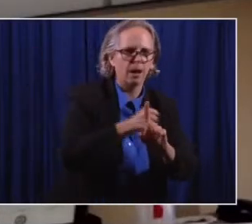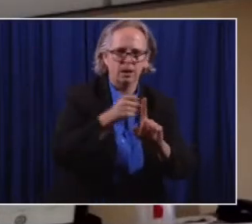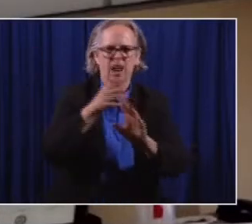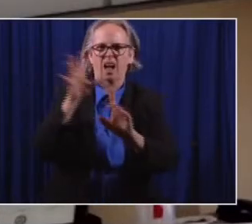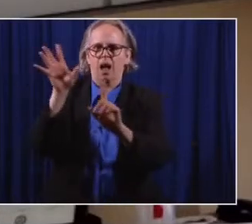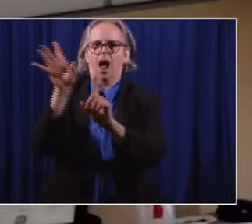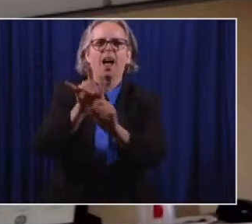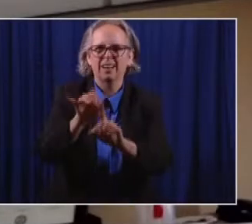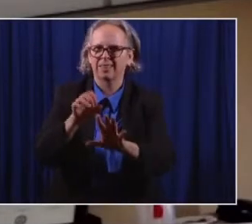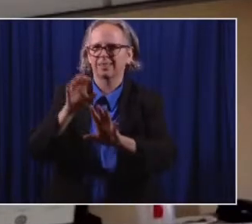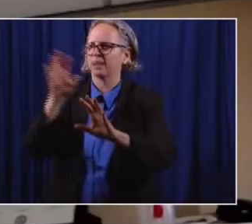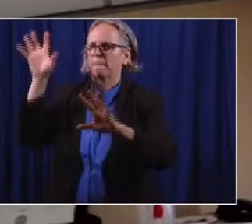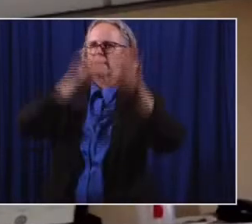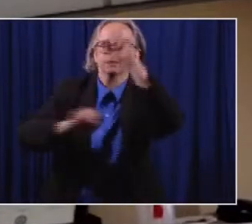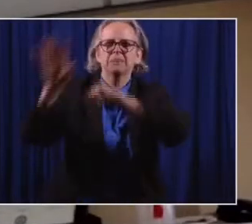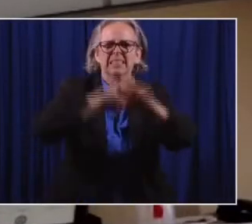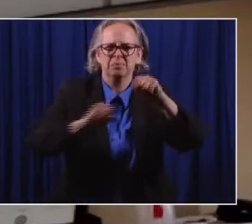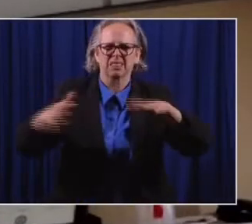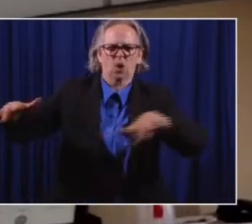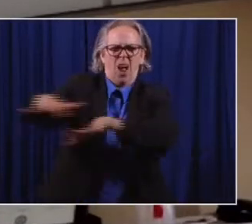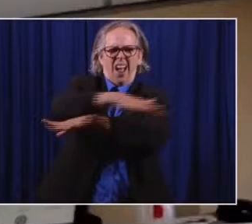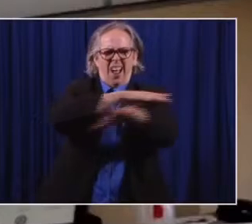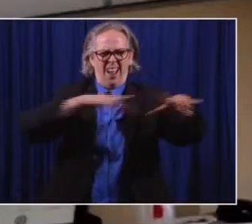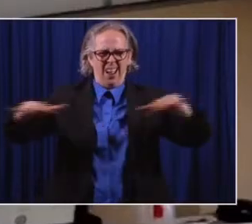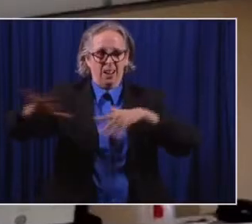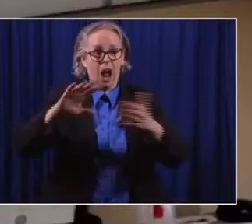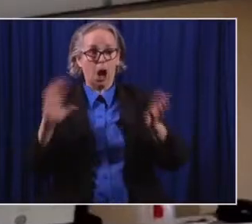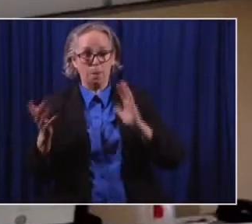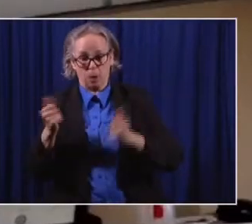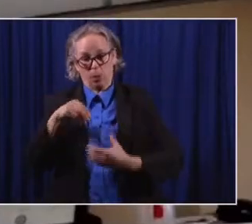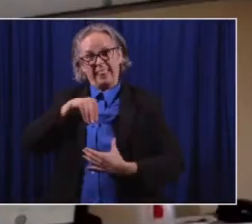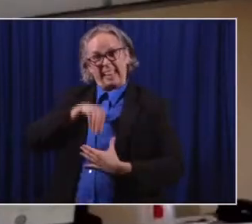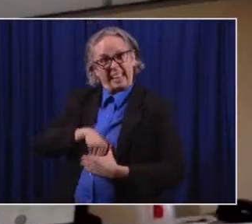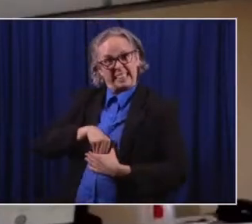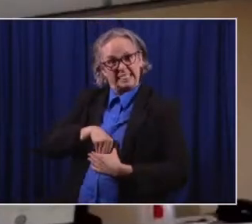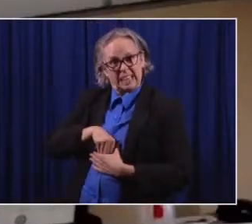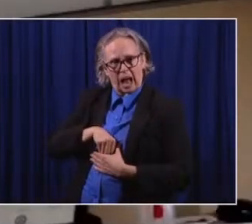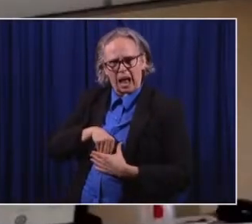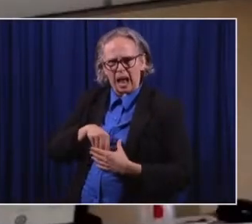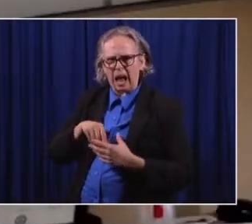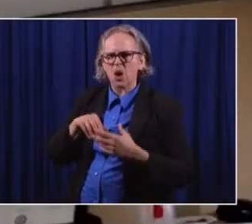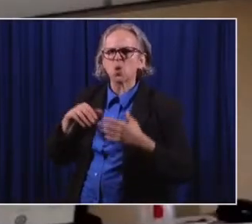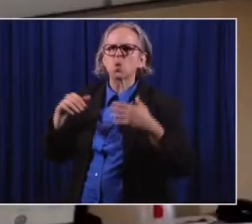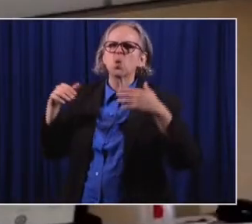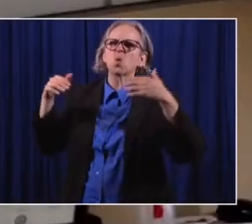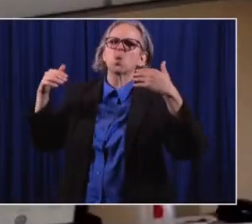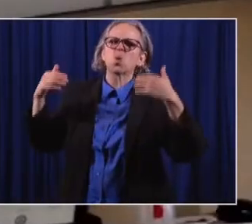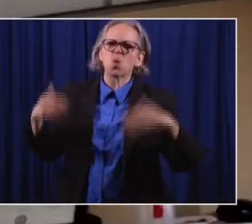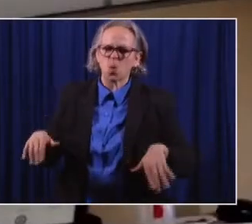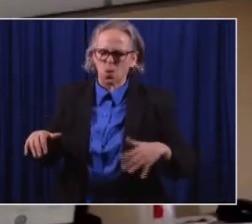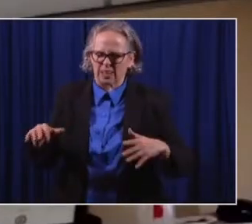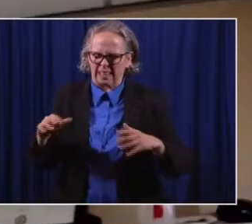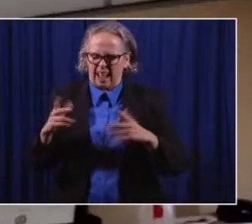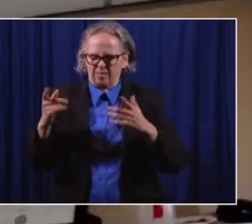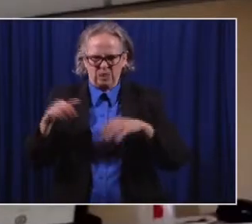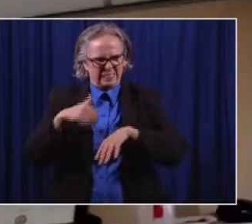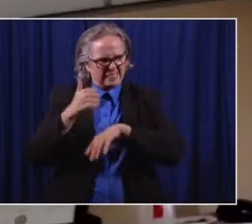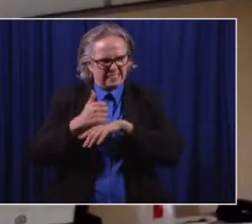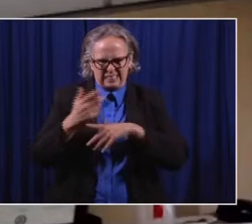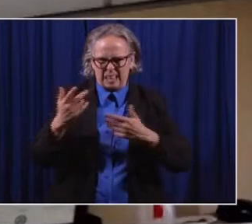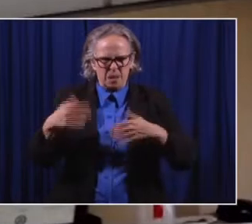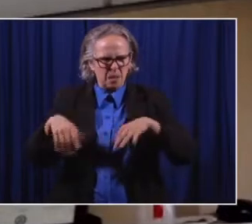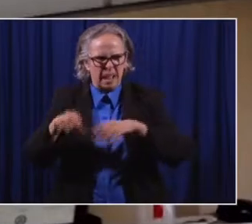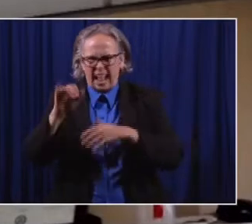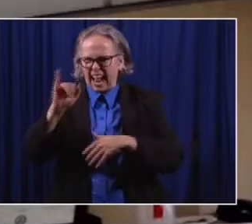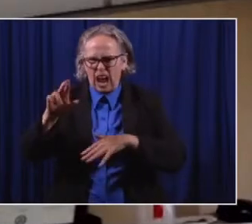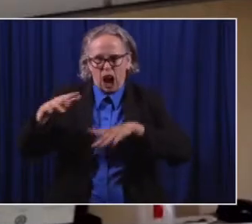side of things is we've tried to mimic that where we can, bringing in as much fresh air from the outdoors, removing as much air from